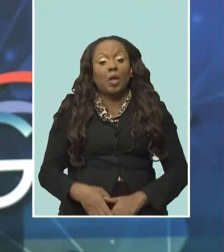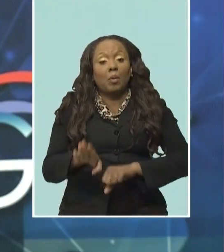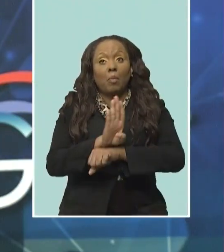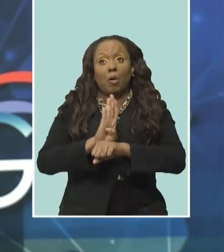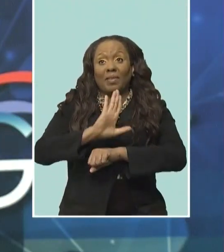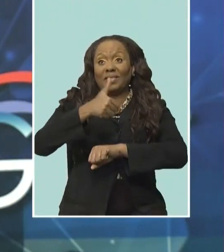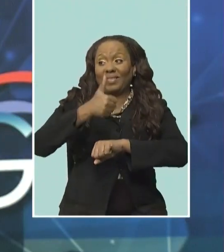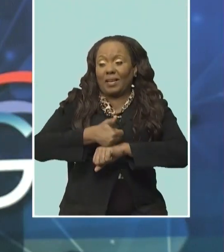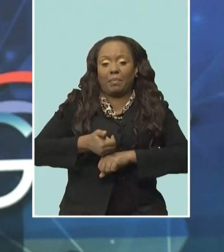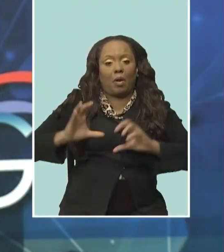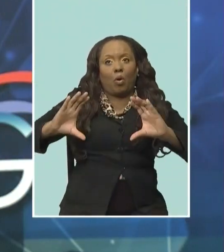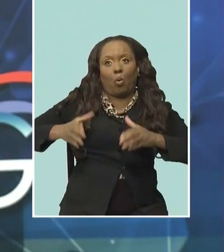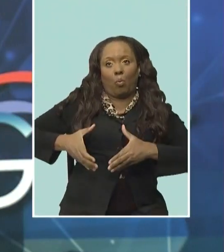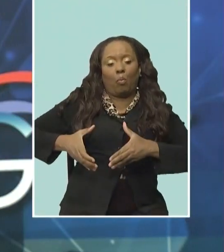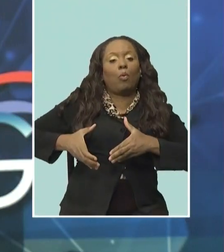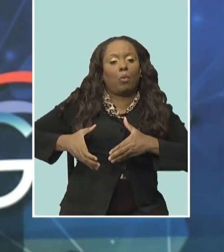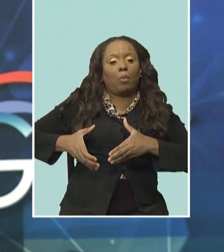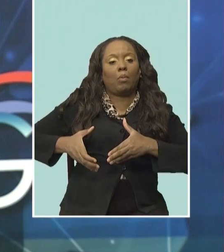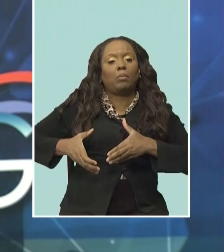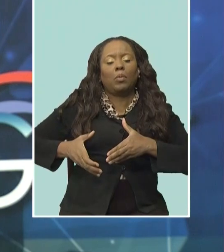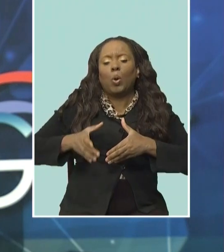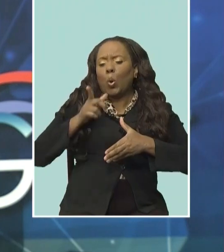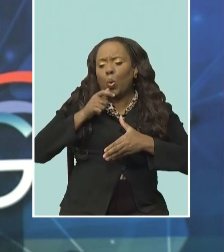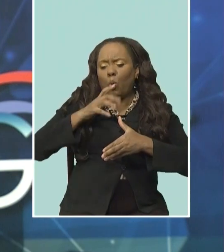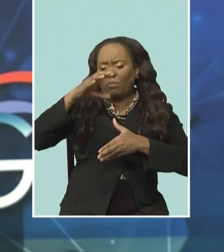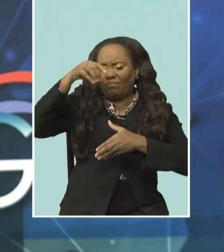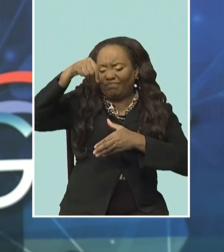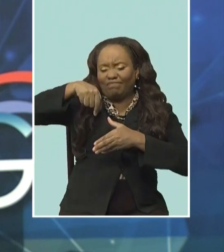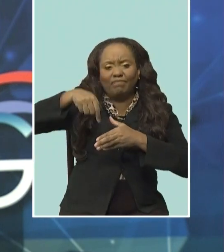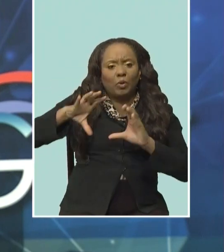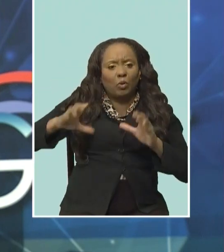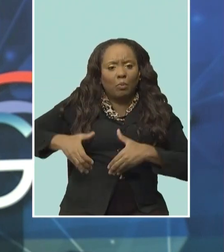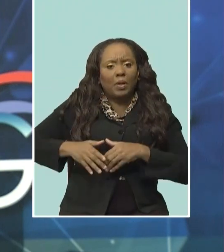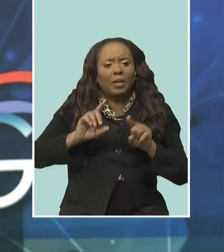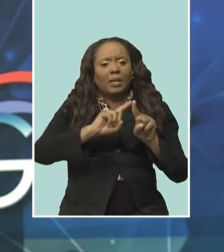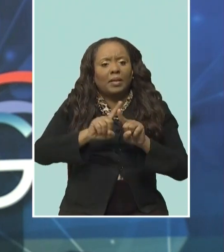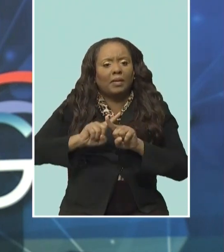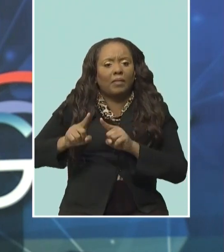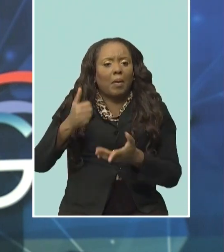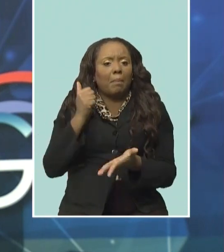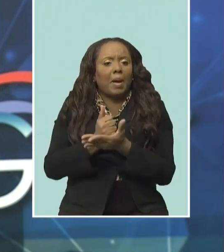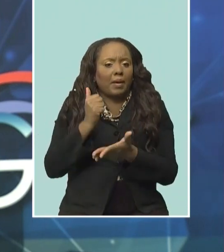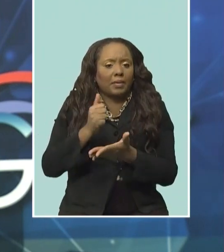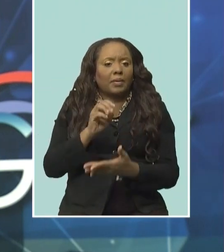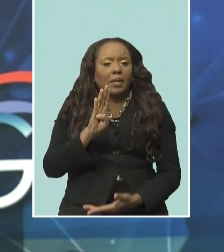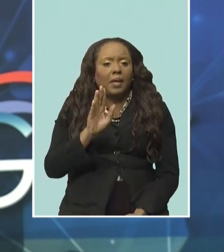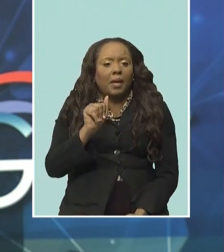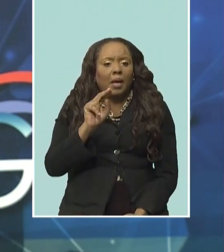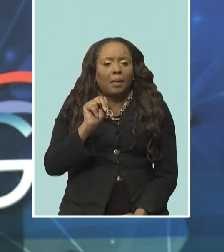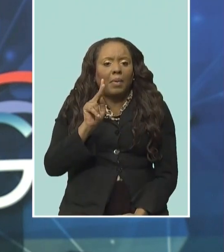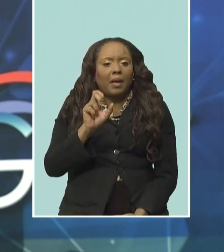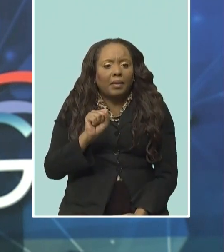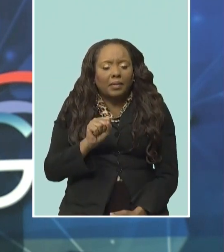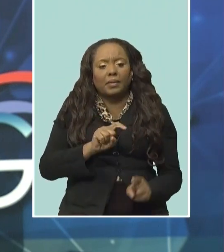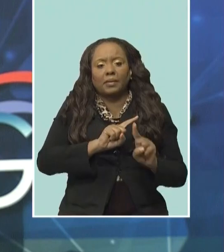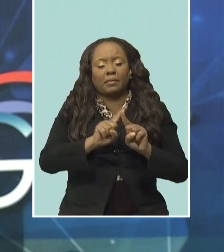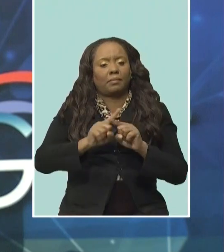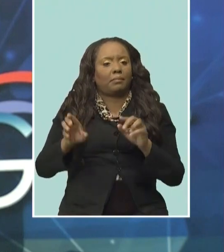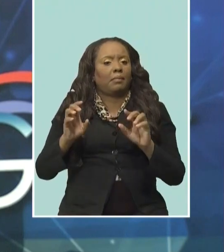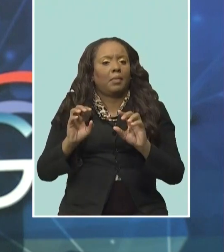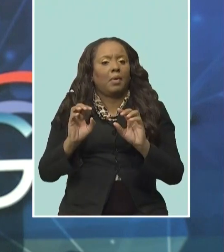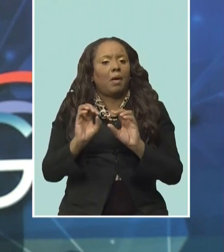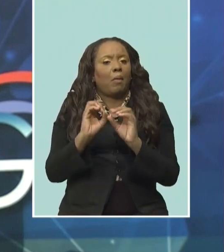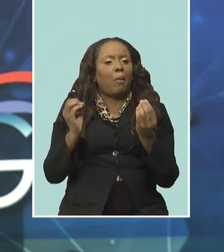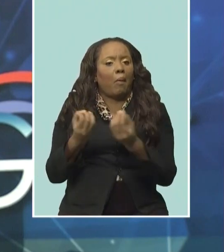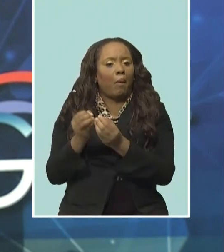Barbados has formed a coalition of multilateral banks and organizations to develop resilient infrastructure and drive new social and